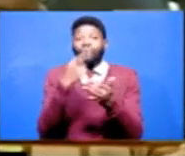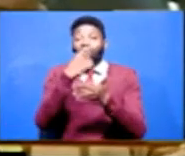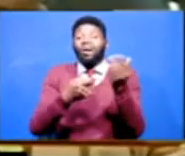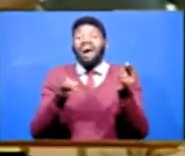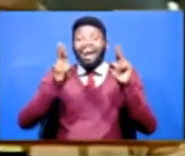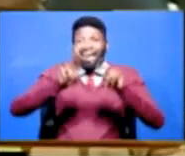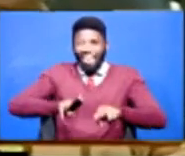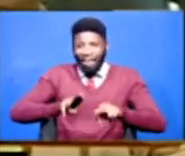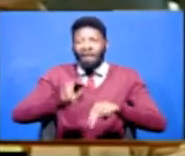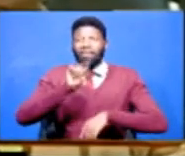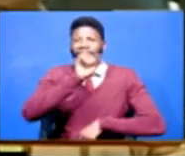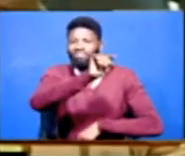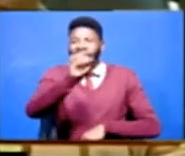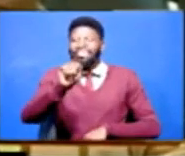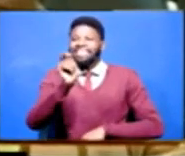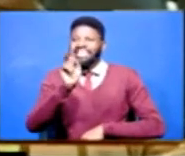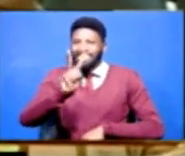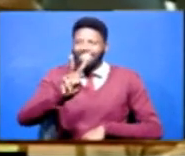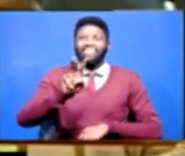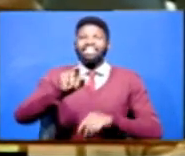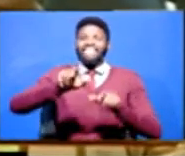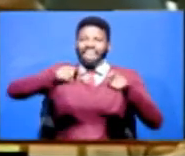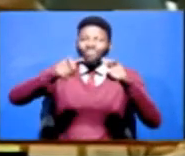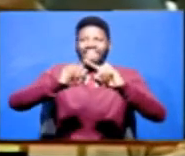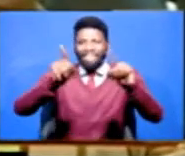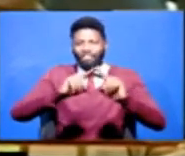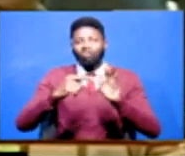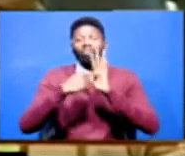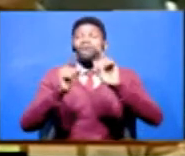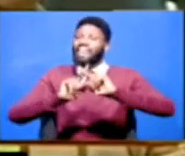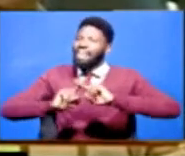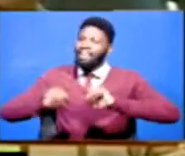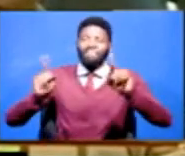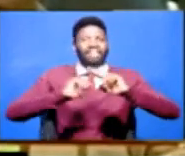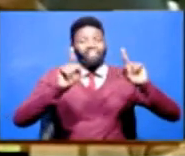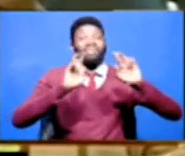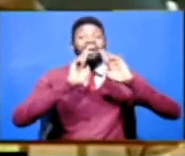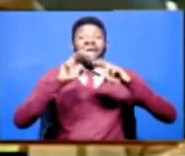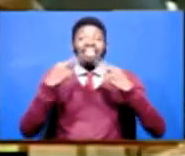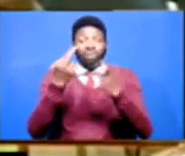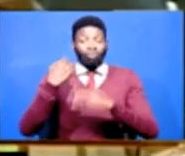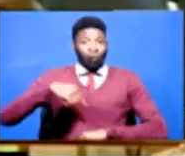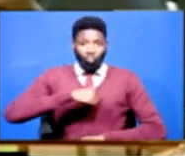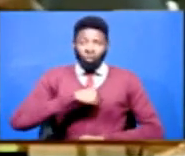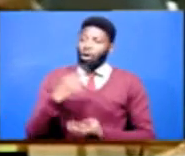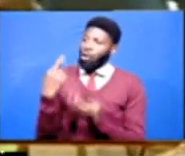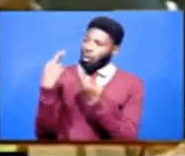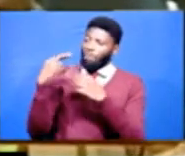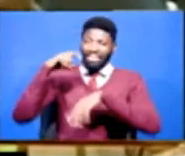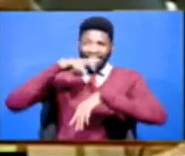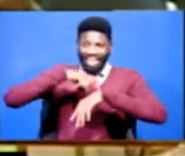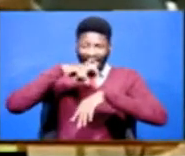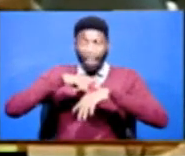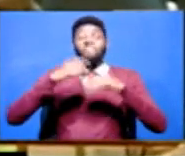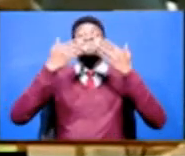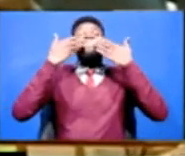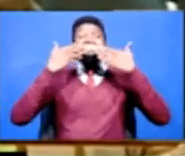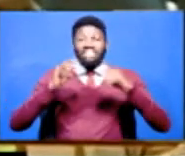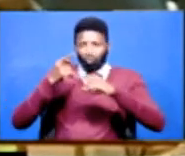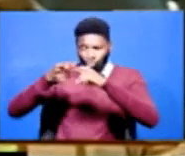various results, we hope at the end of the tallying they'll be harmonized and they'll